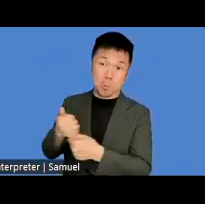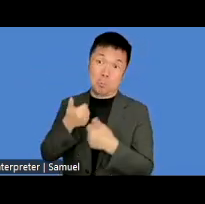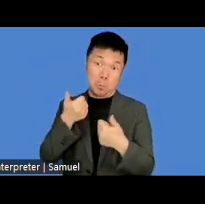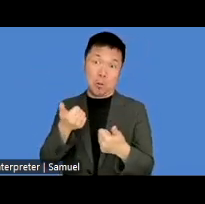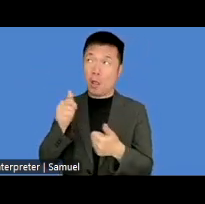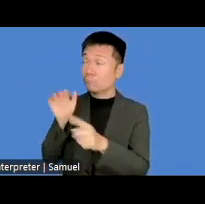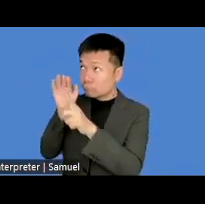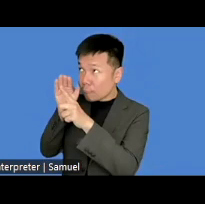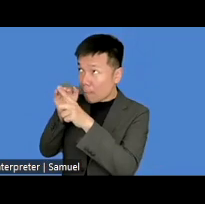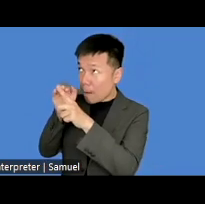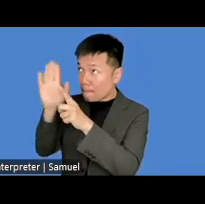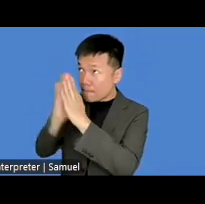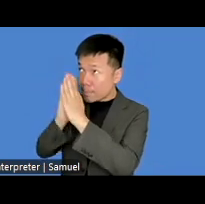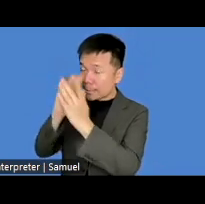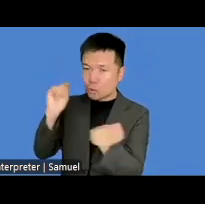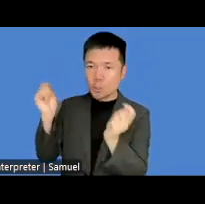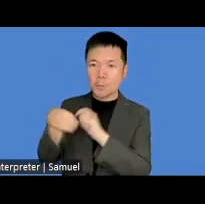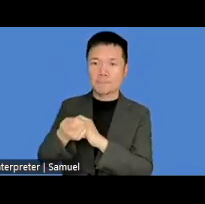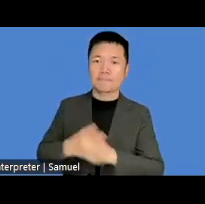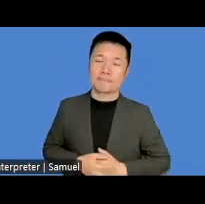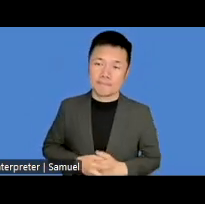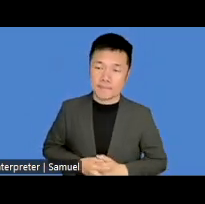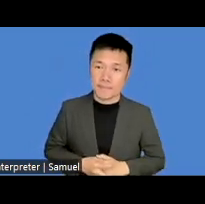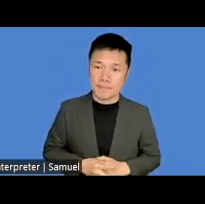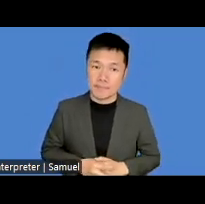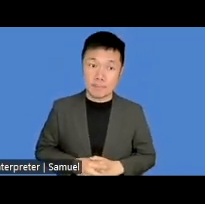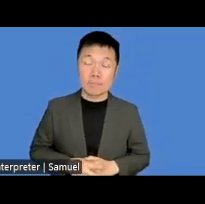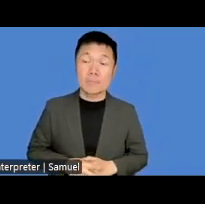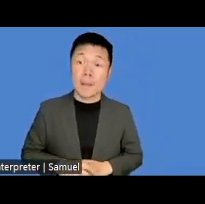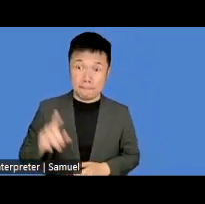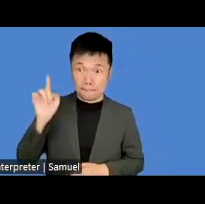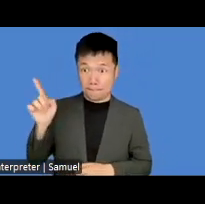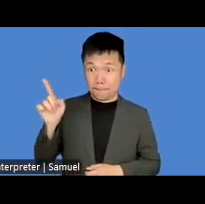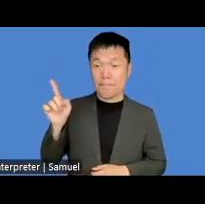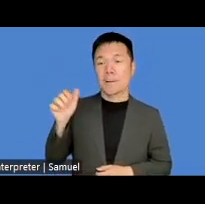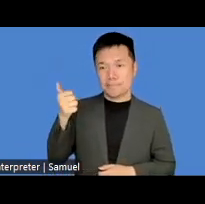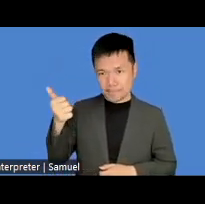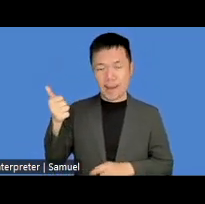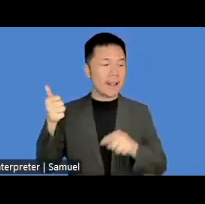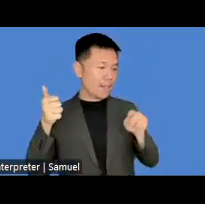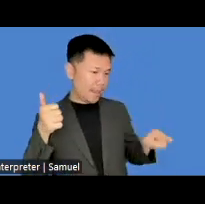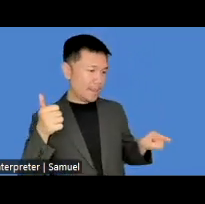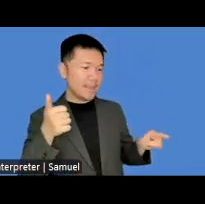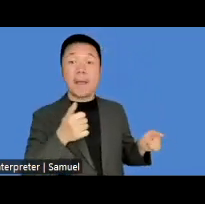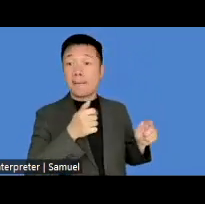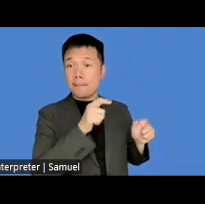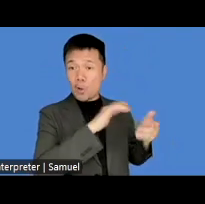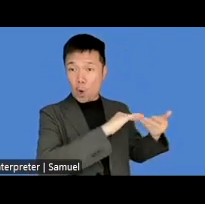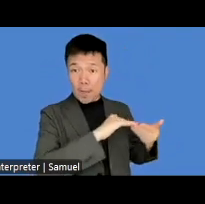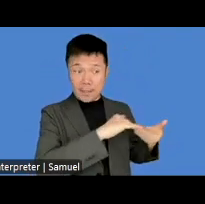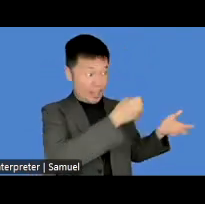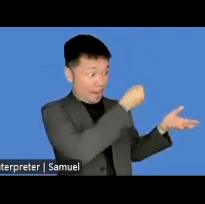change. But there's also continued interest from development partners.